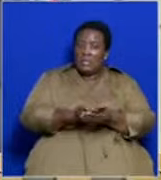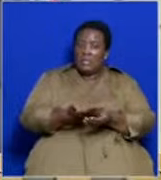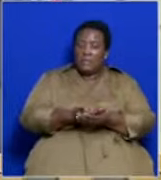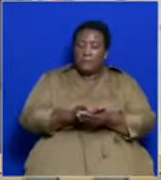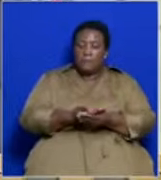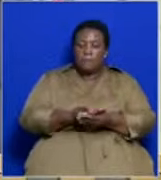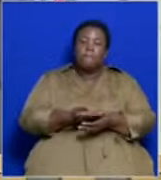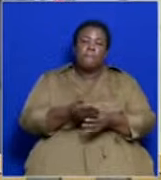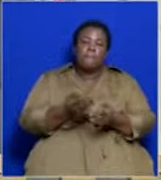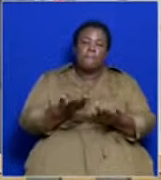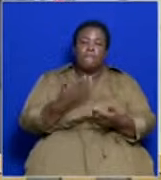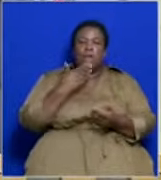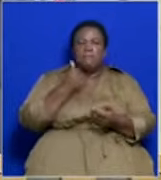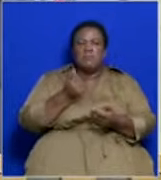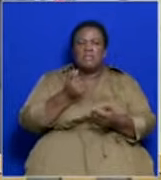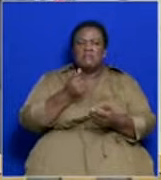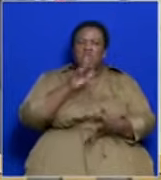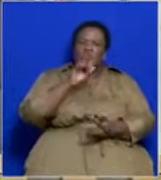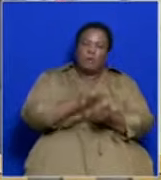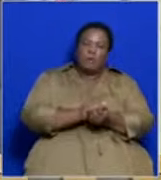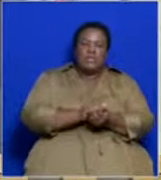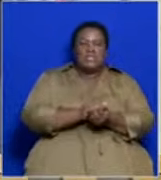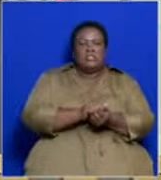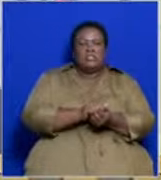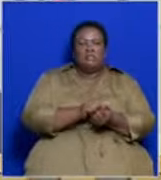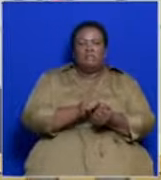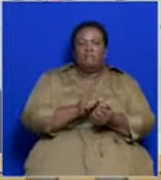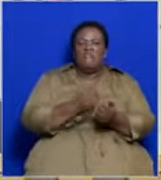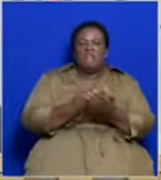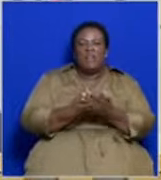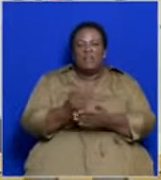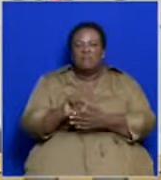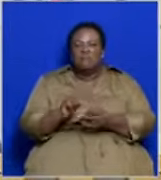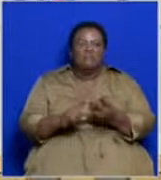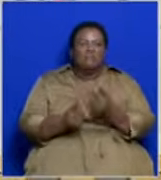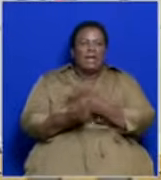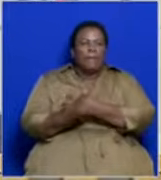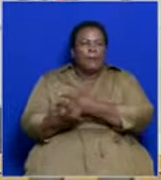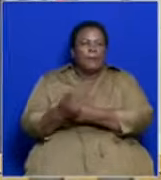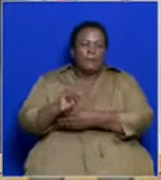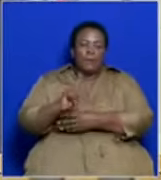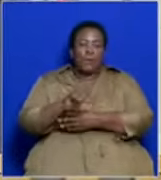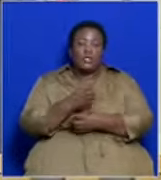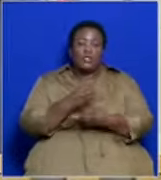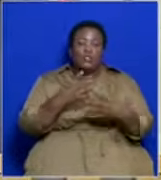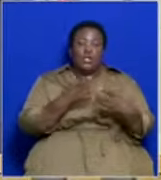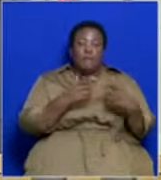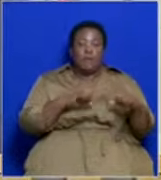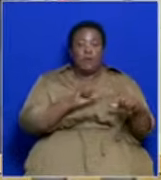briefly summarize what they are and what happened, starting from paragraph 56.